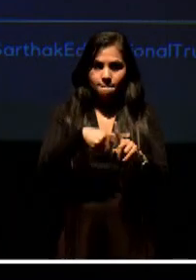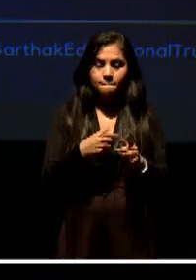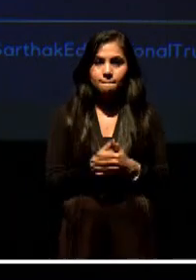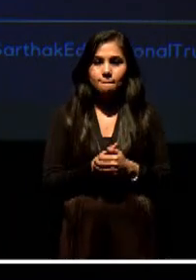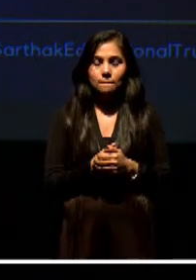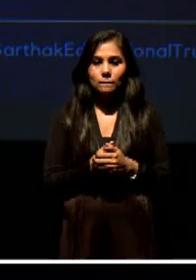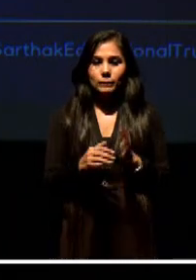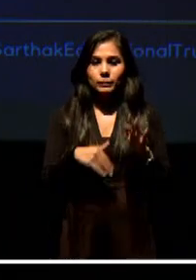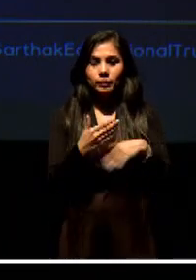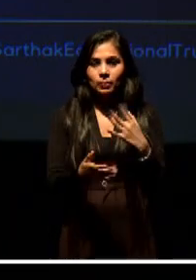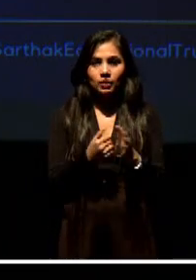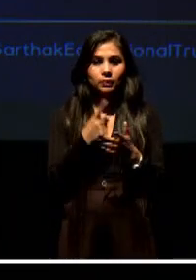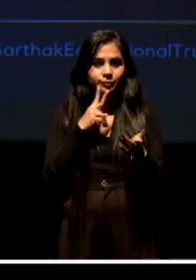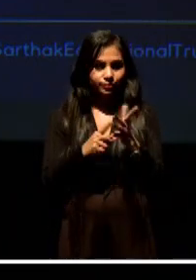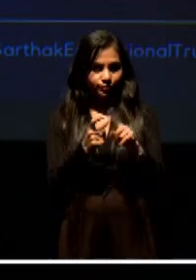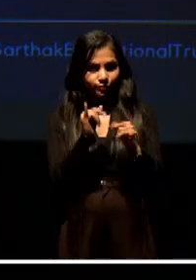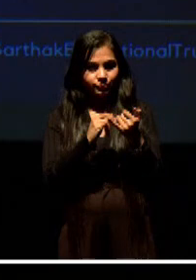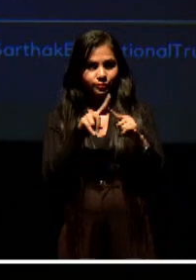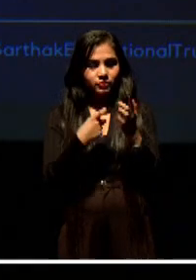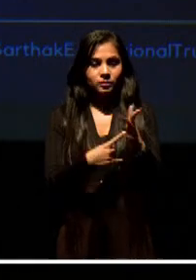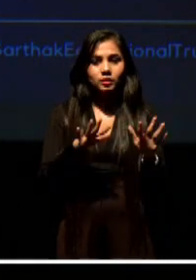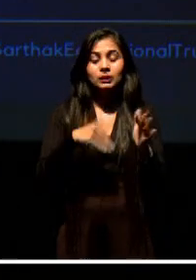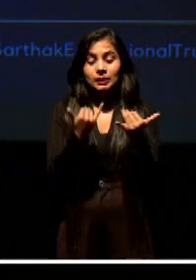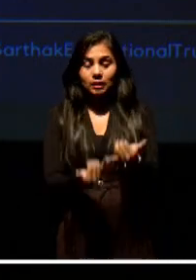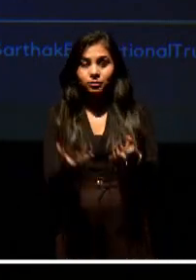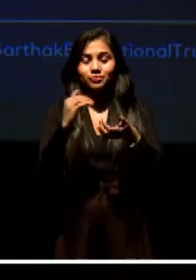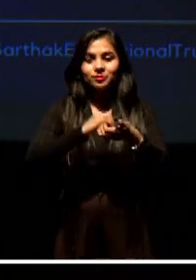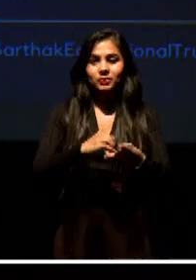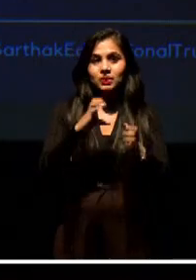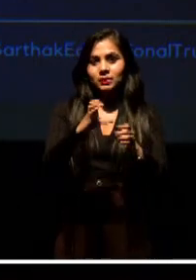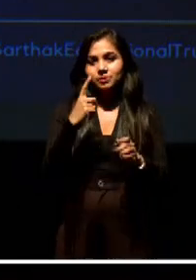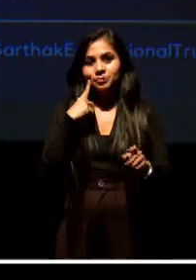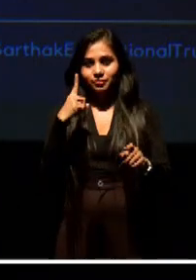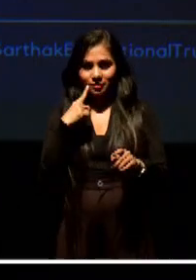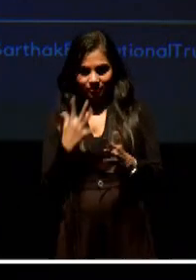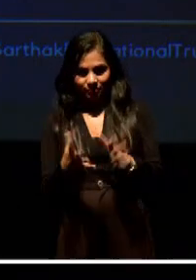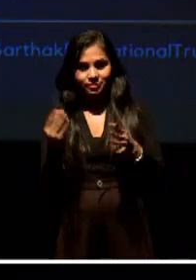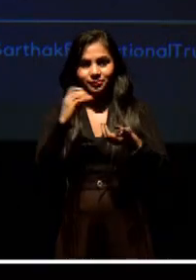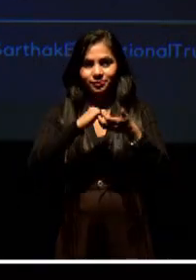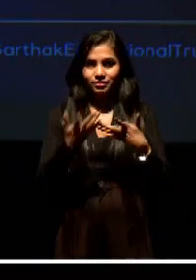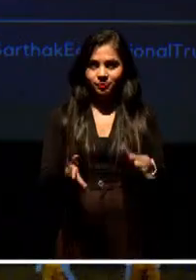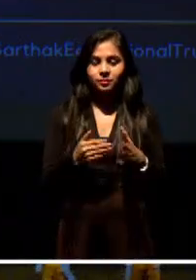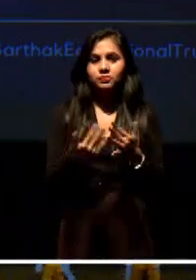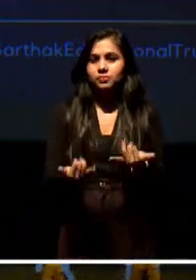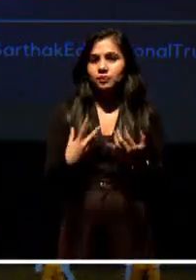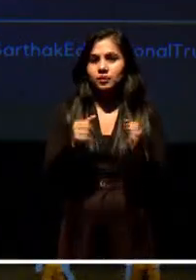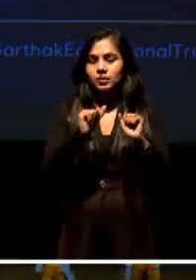known in the industry, and right now he's associated with CII. So, sir, let us know a little bit about you.